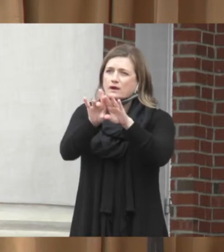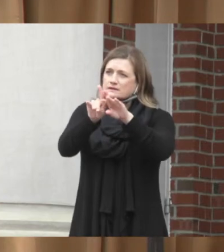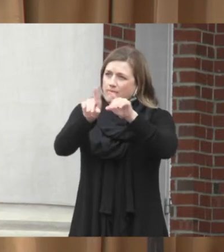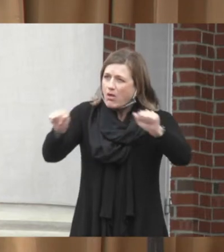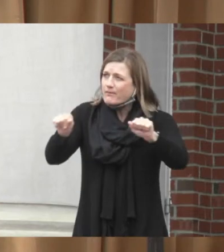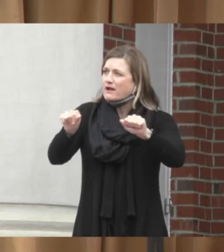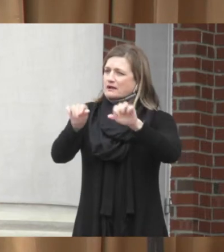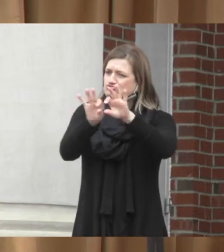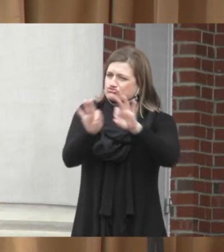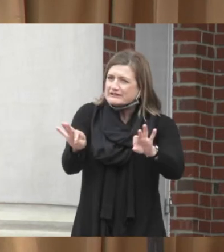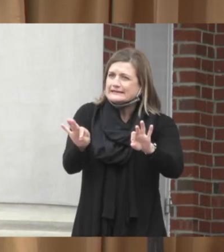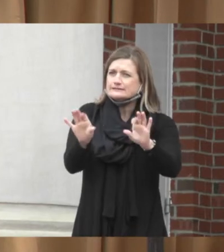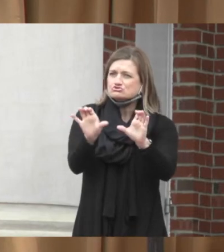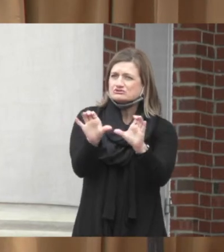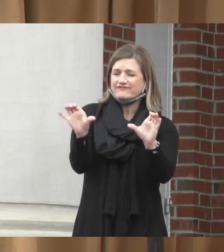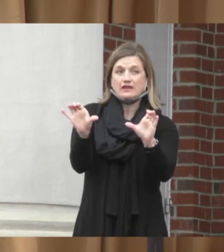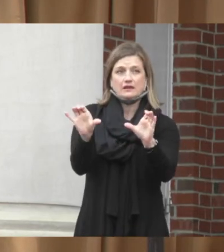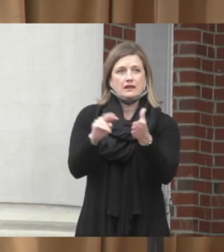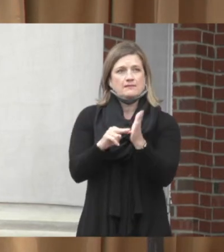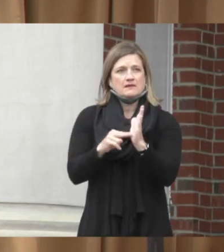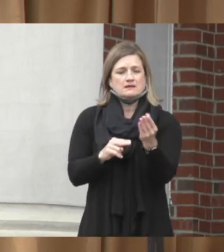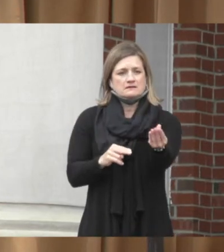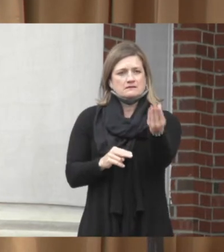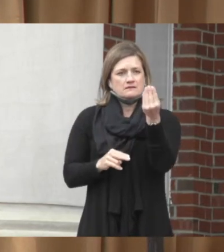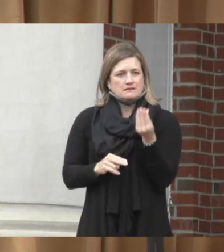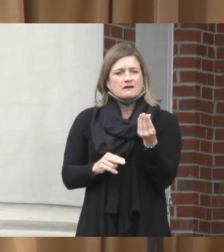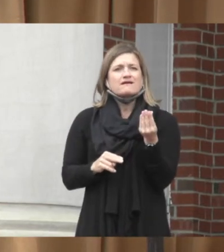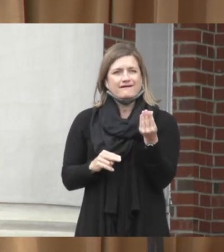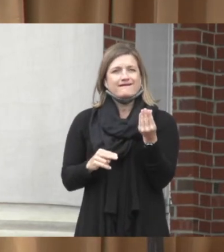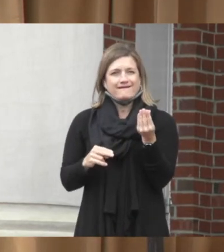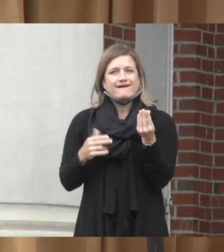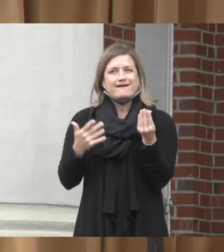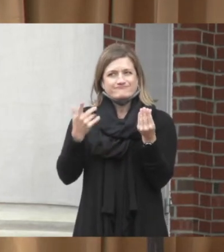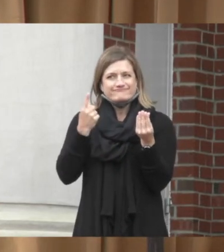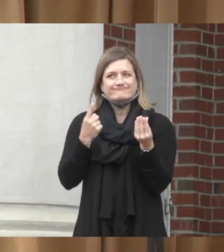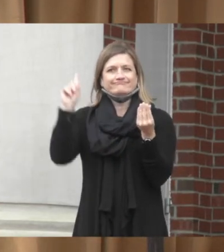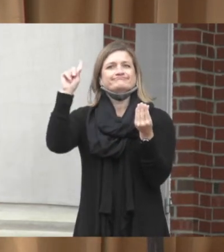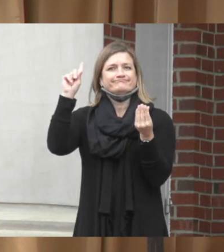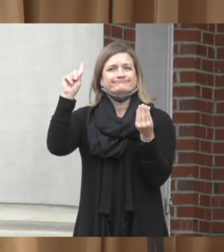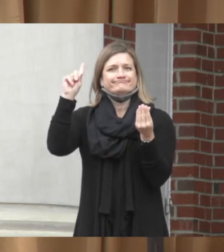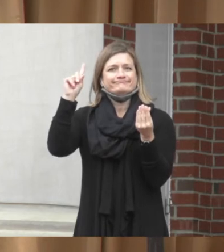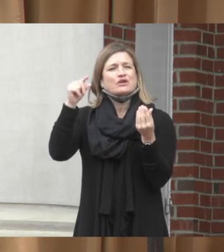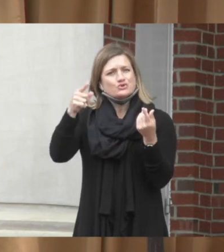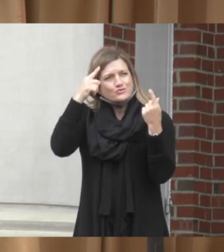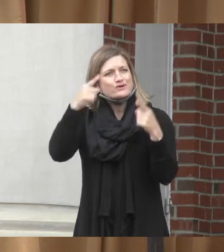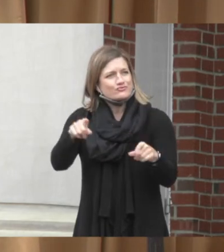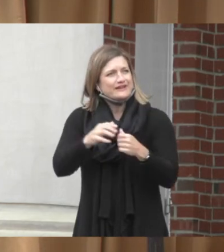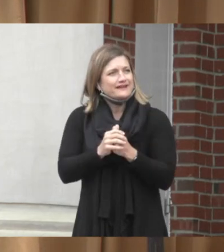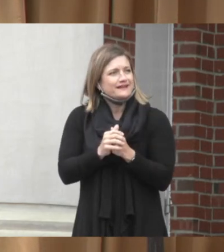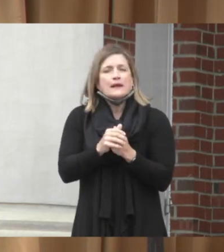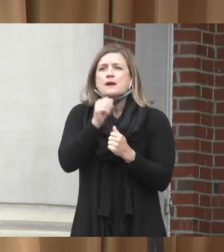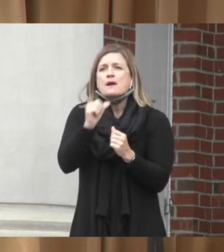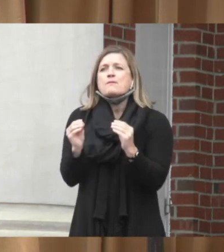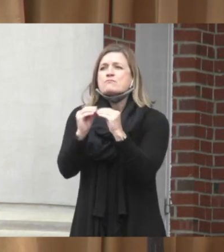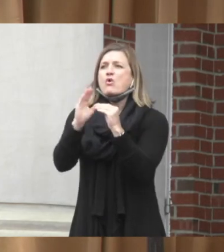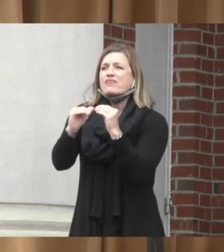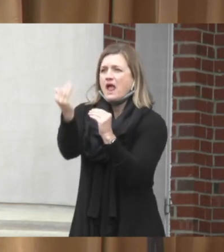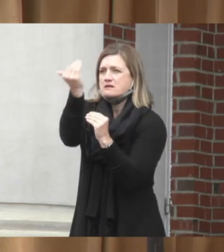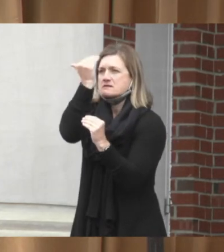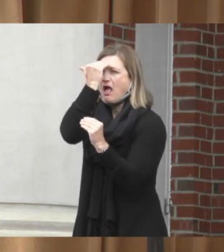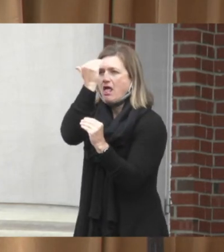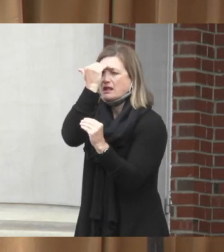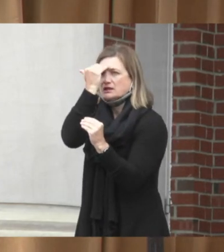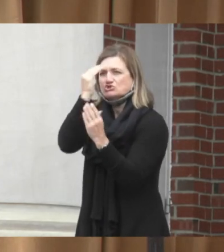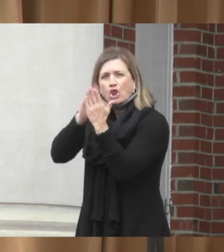have earned signifies you now have more than knowledge. I hope that you would agree with that. It's more than knowledge that you've gained at Central